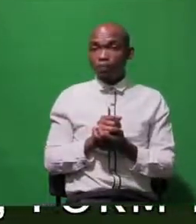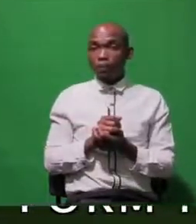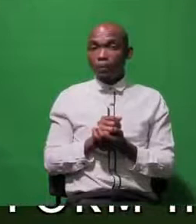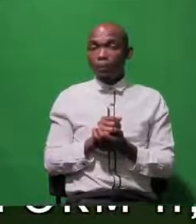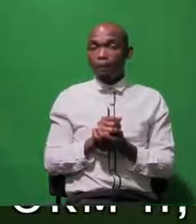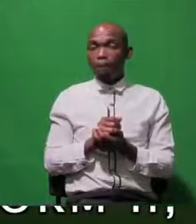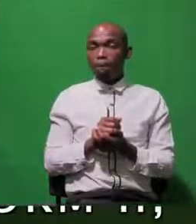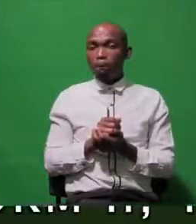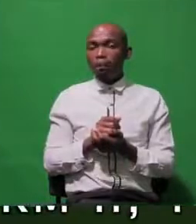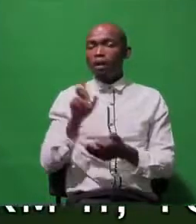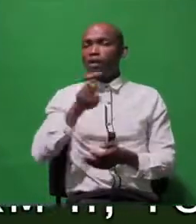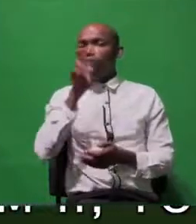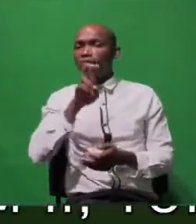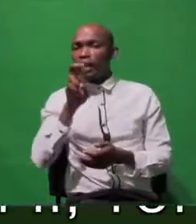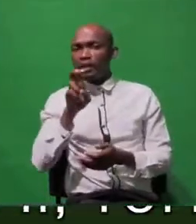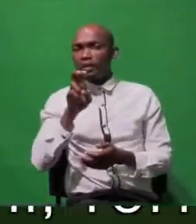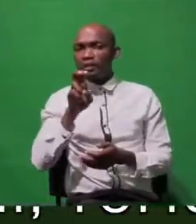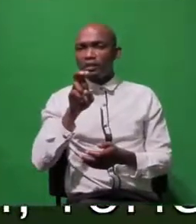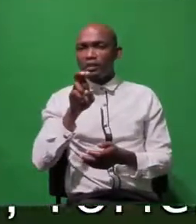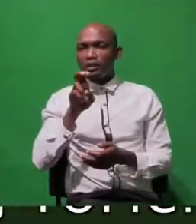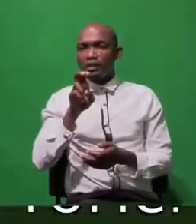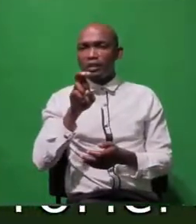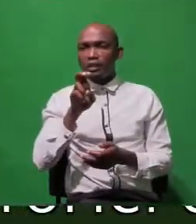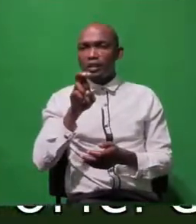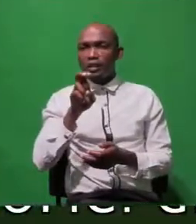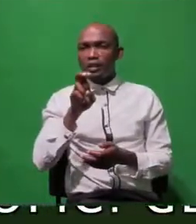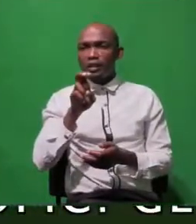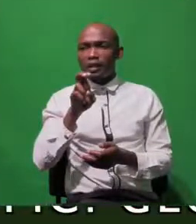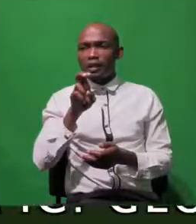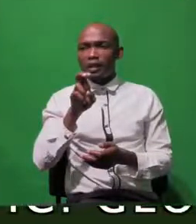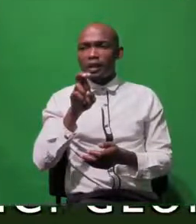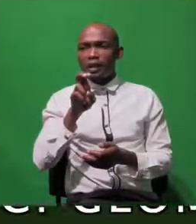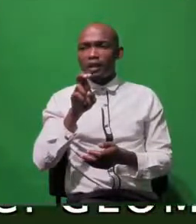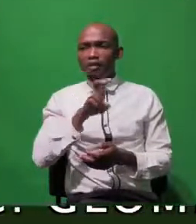Find the image of the following point. Exercise.